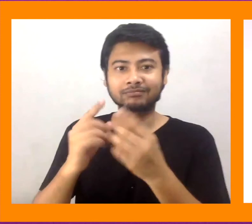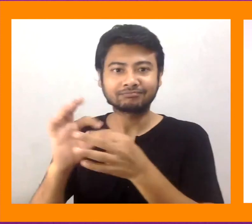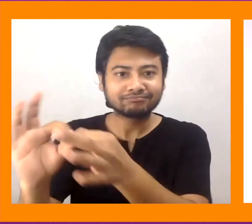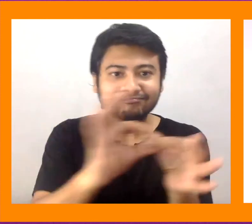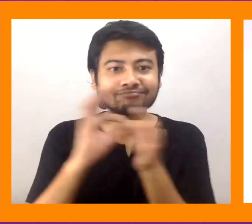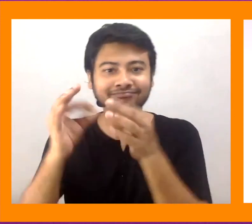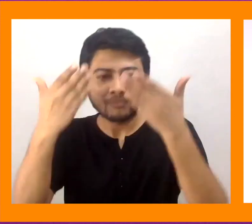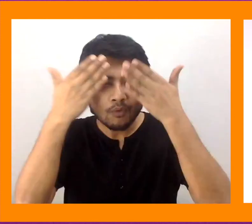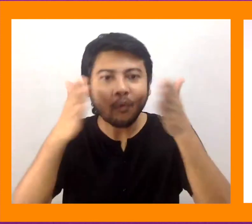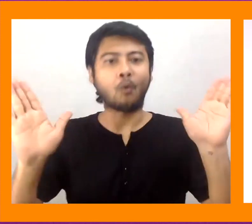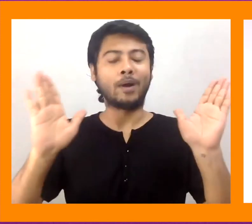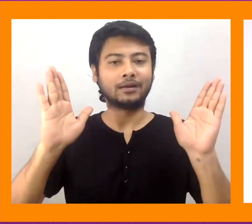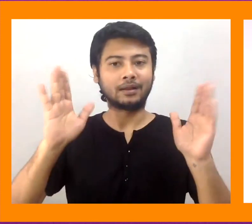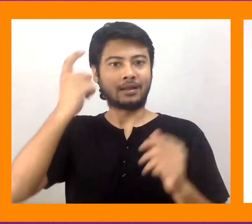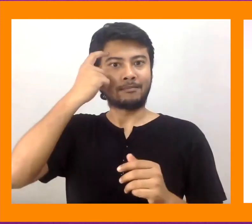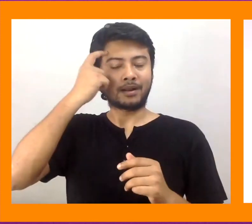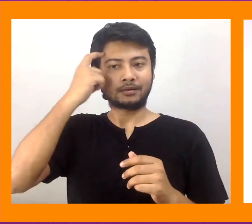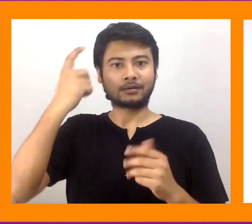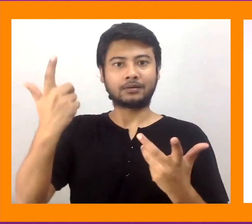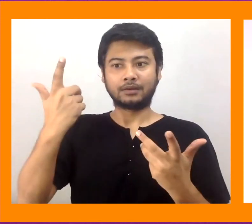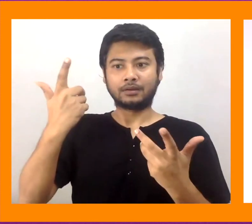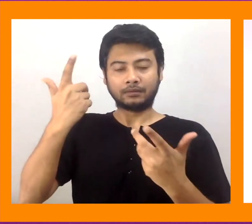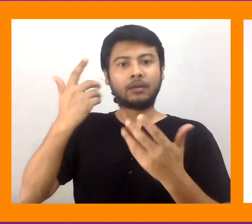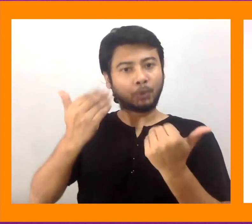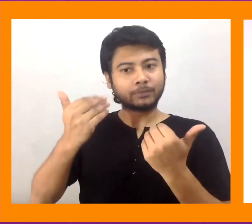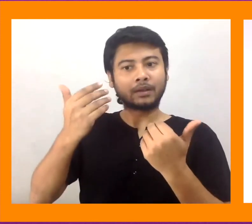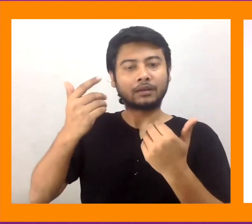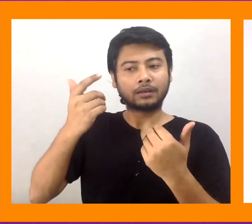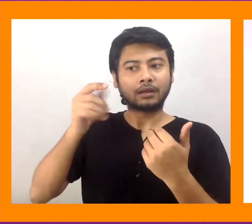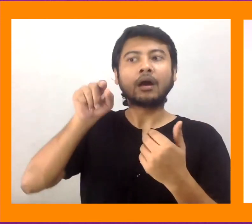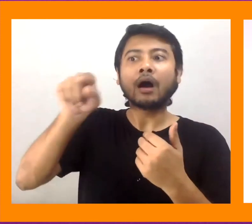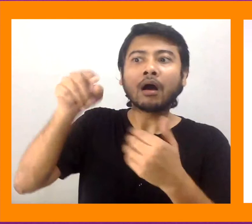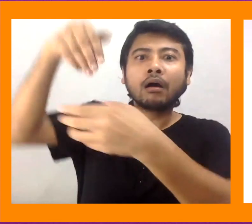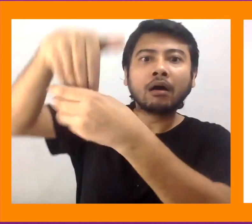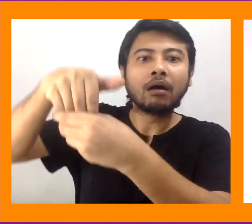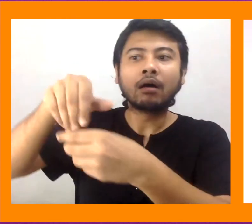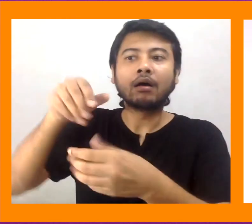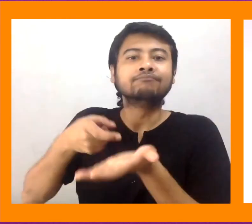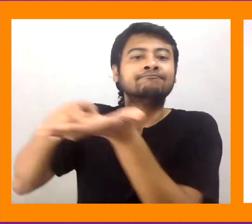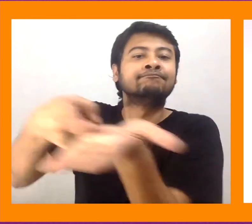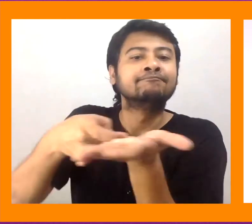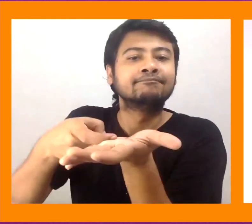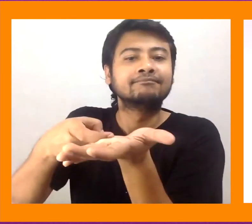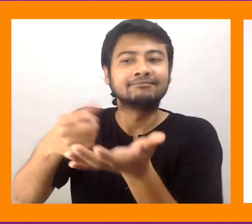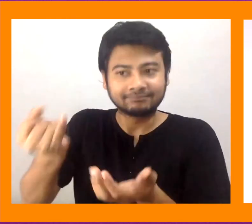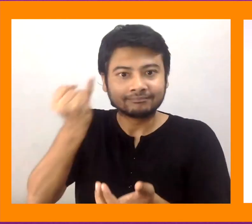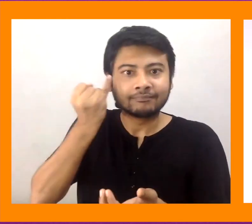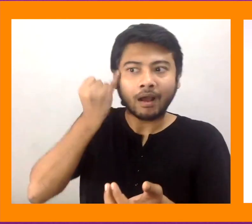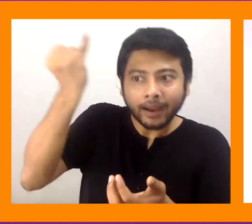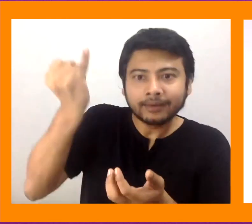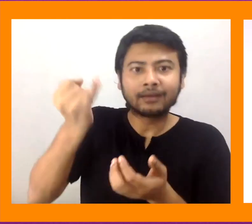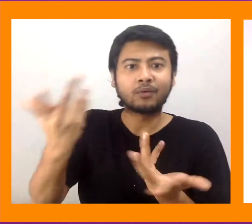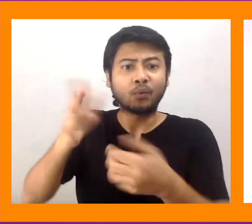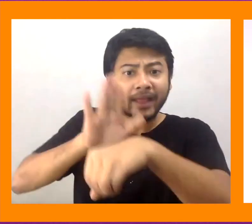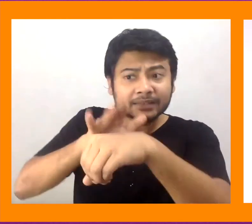and open manner. This makes spaces where co creation is possible, where everybody's ideas